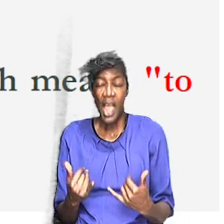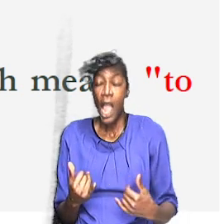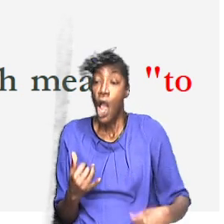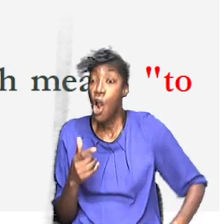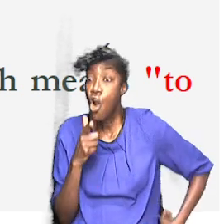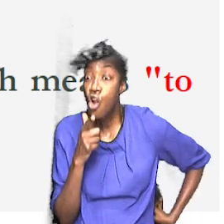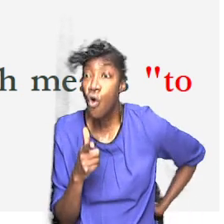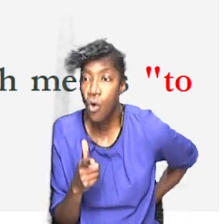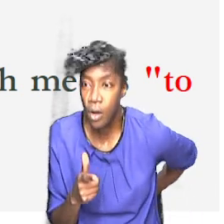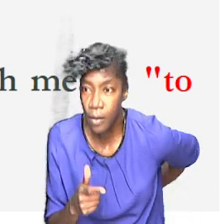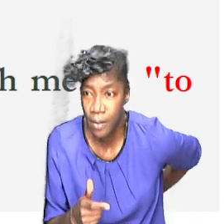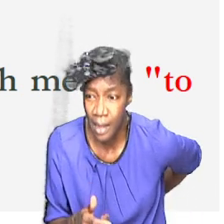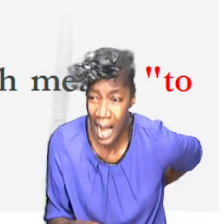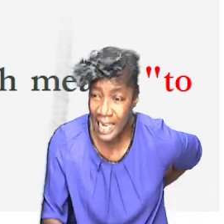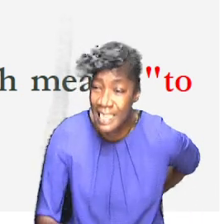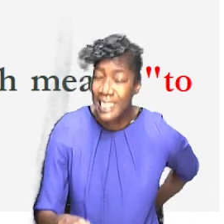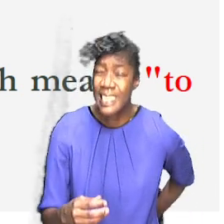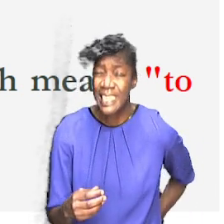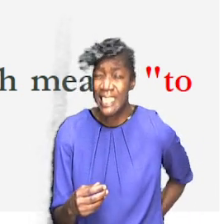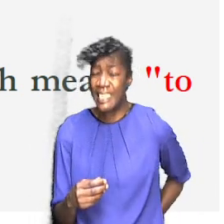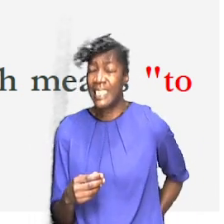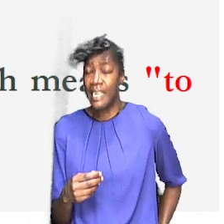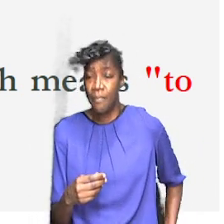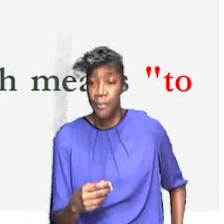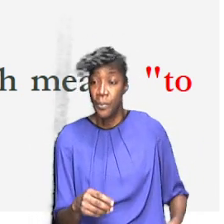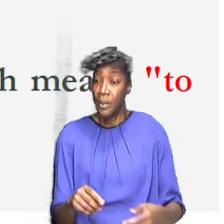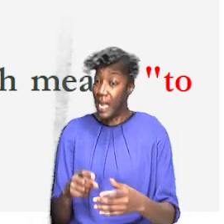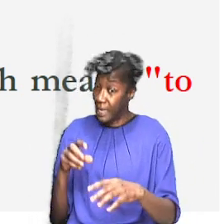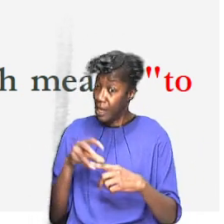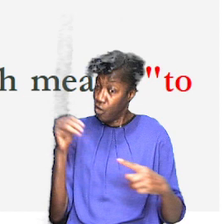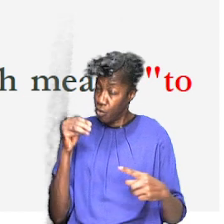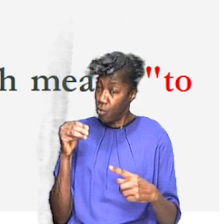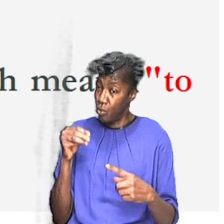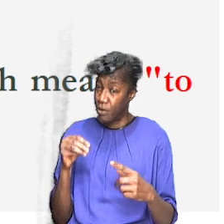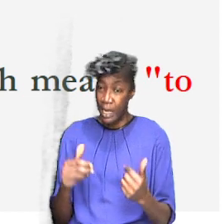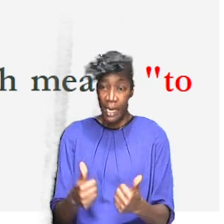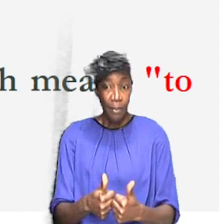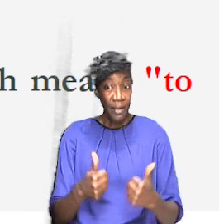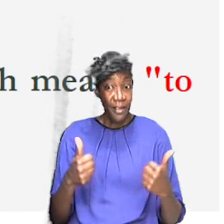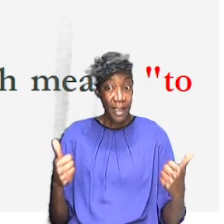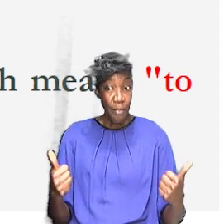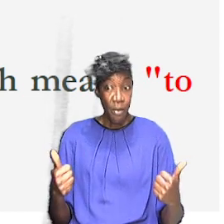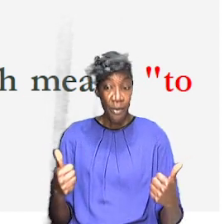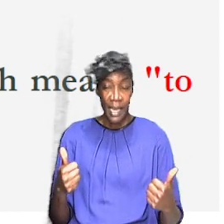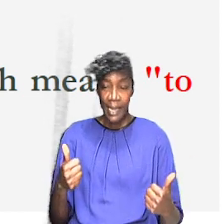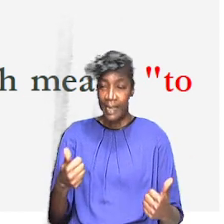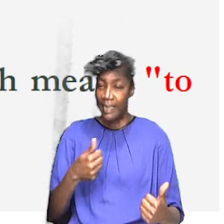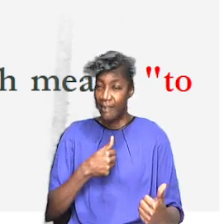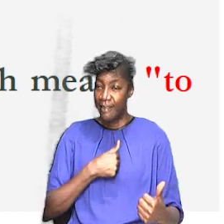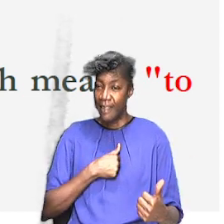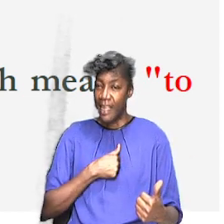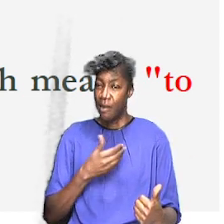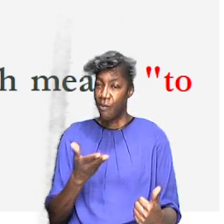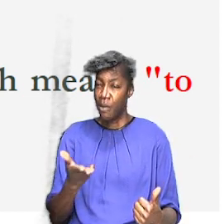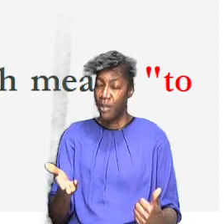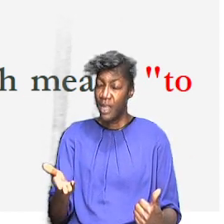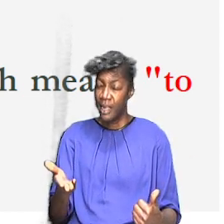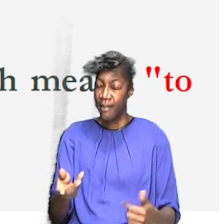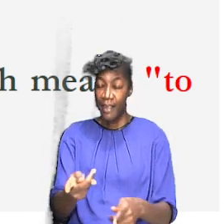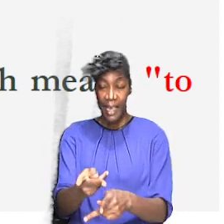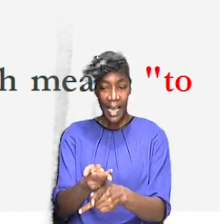culture being introduced to them. Amen. And they decided that they're going to separate themselves from this. And they decided they're going to